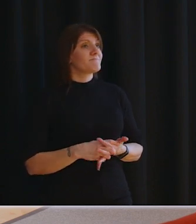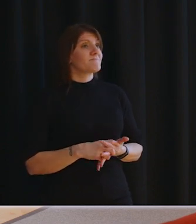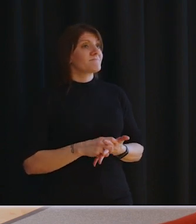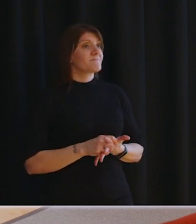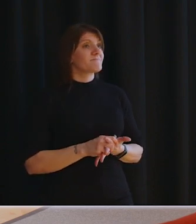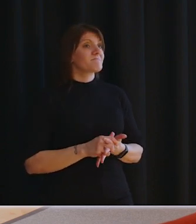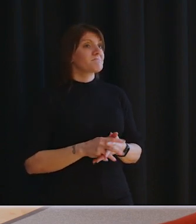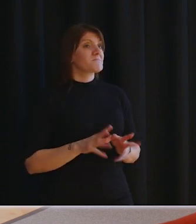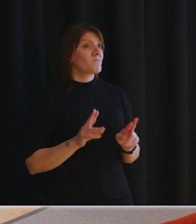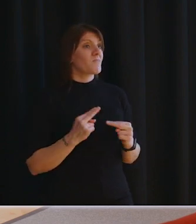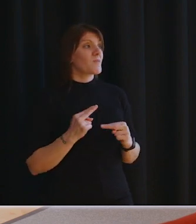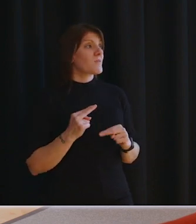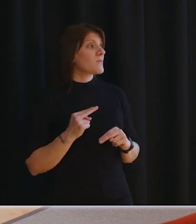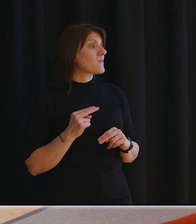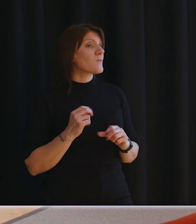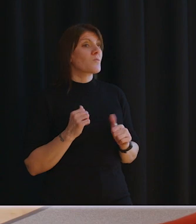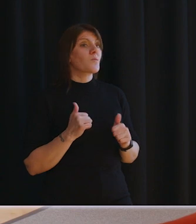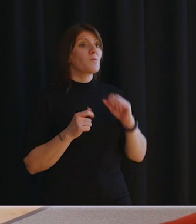No.